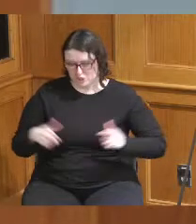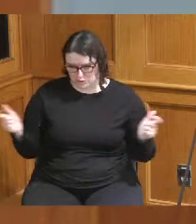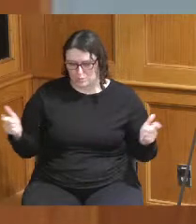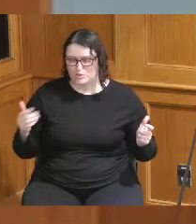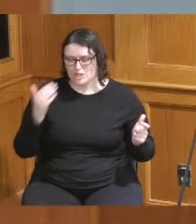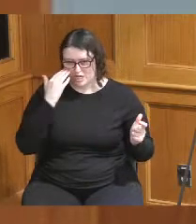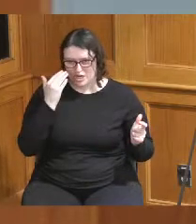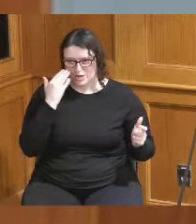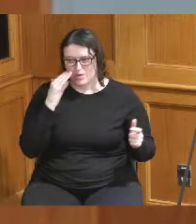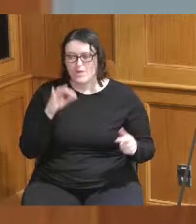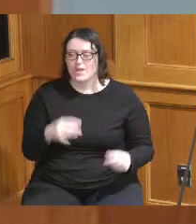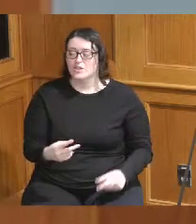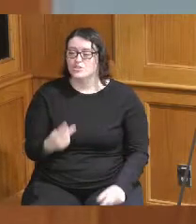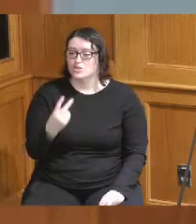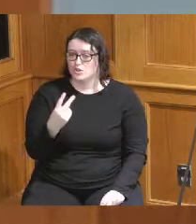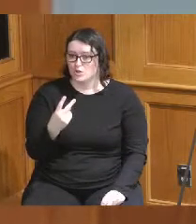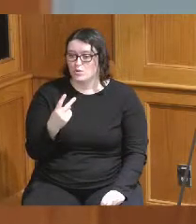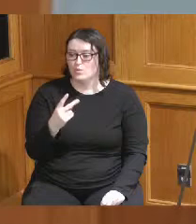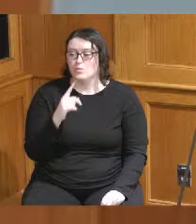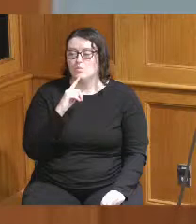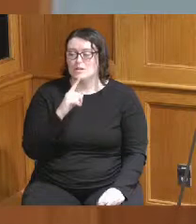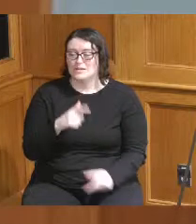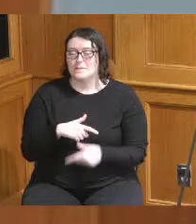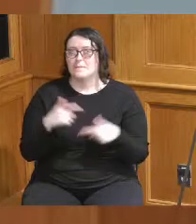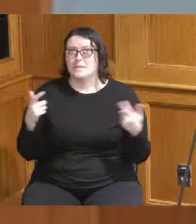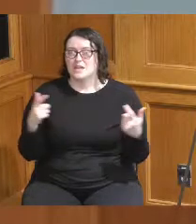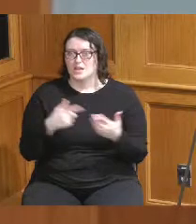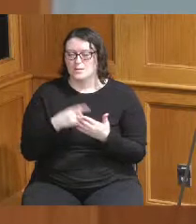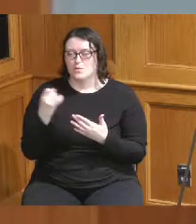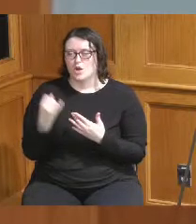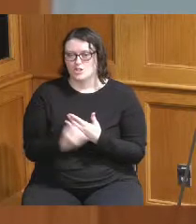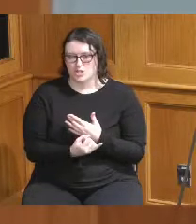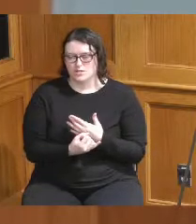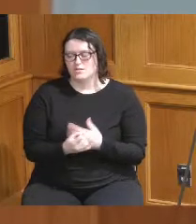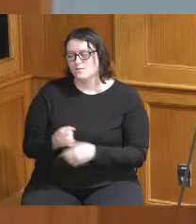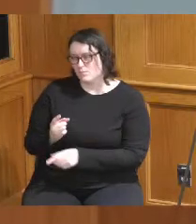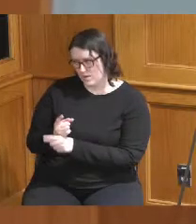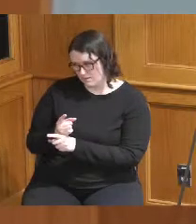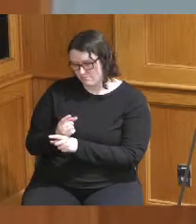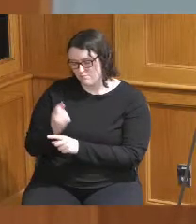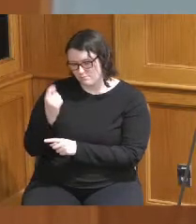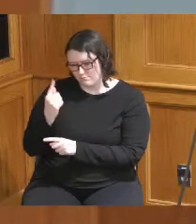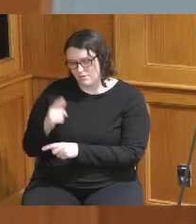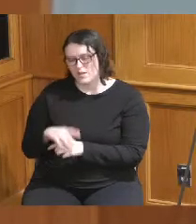that's wrapped in 2 very large projects that are